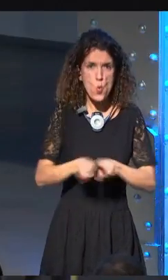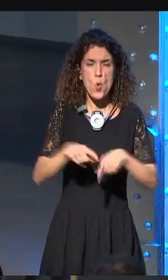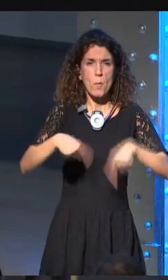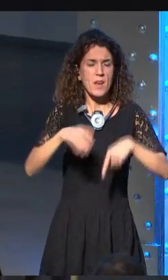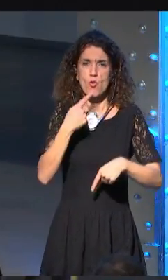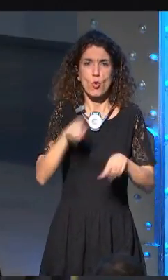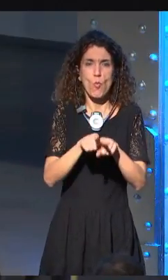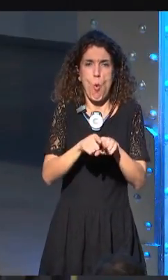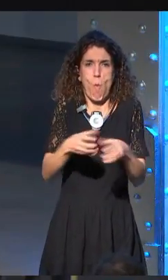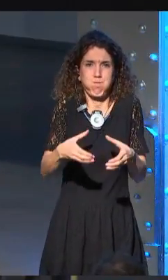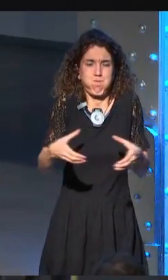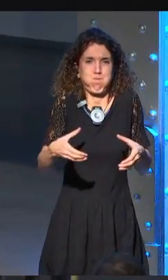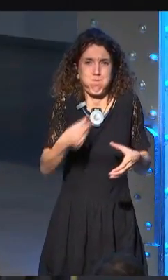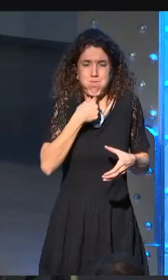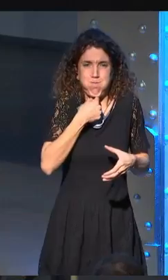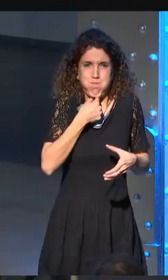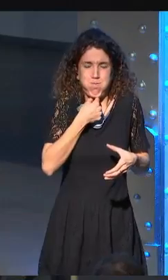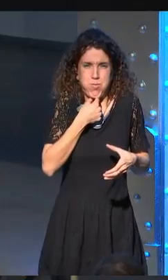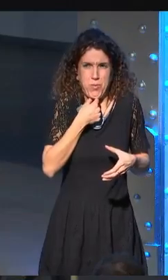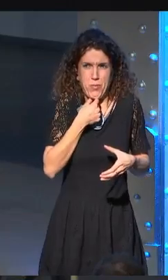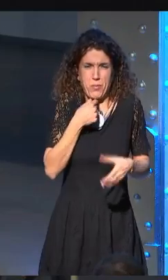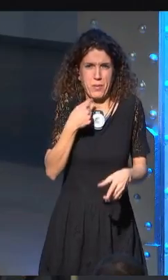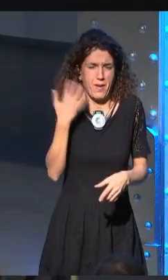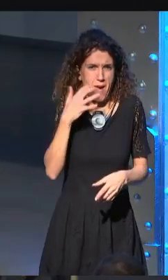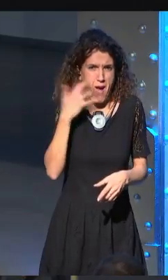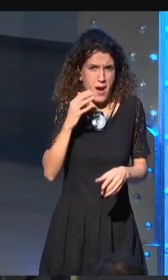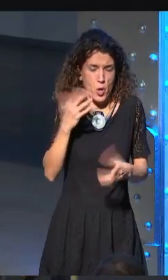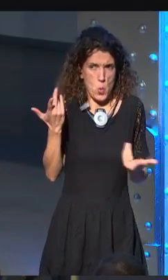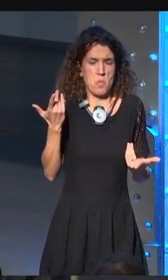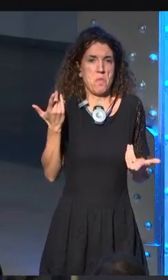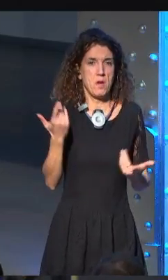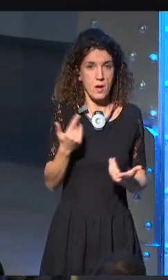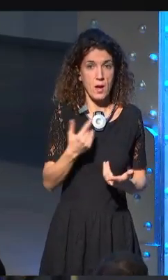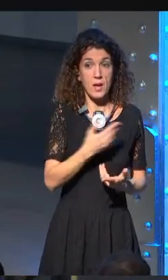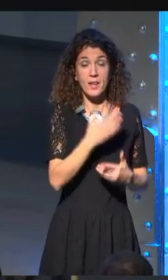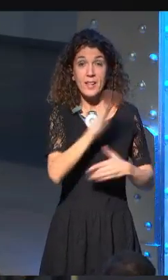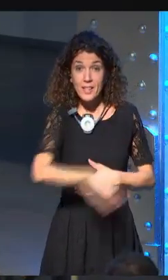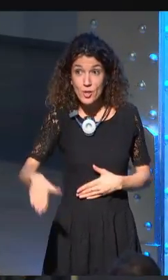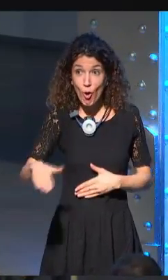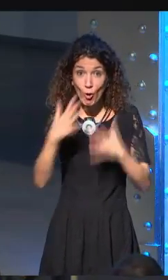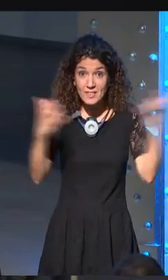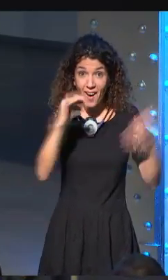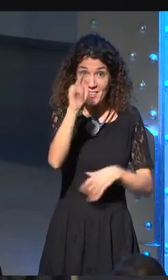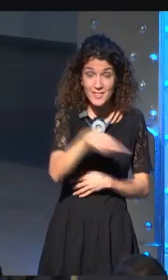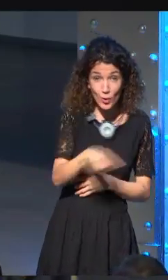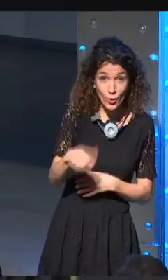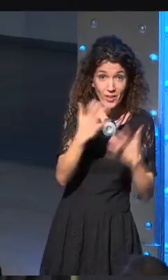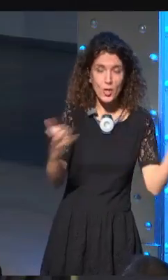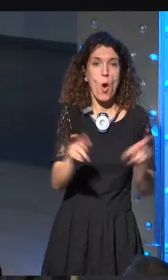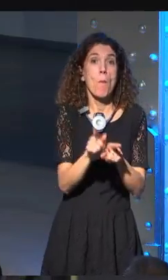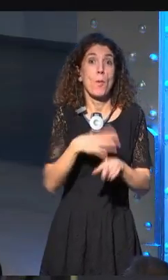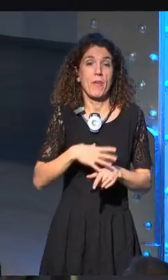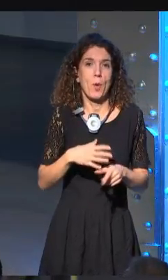stumps. Not legs at all. Are there kids in here? Kids? Kids. Earmuffs.